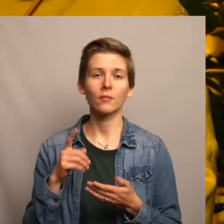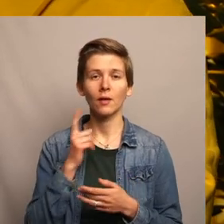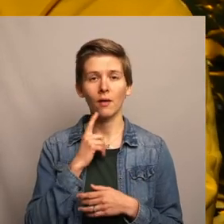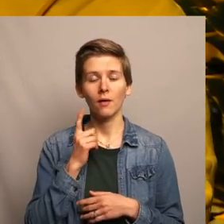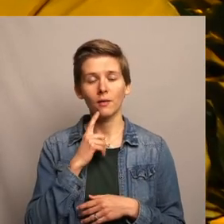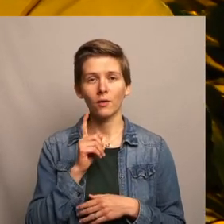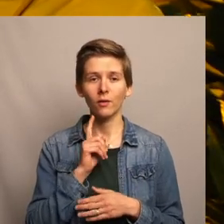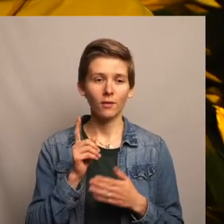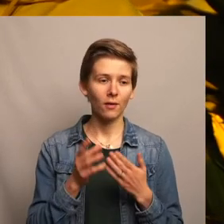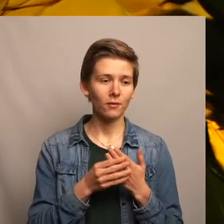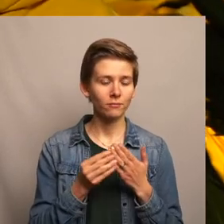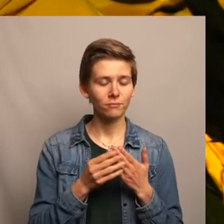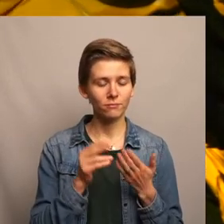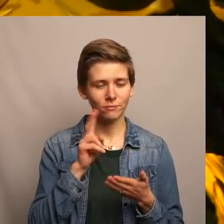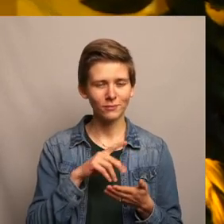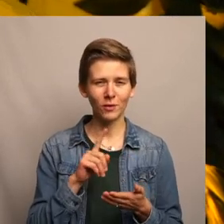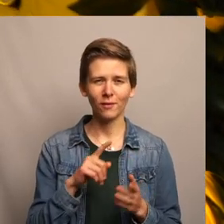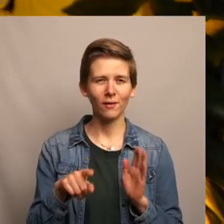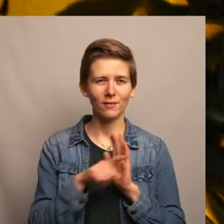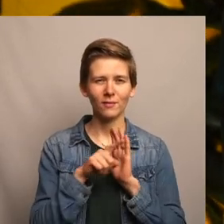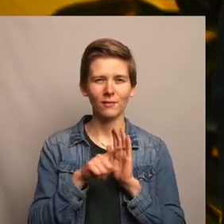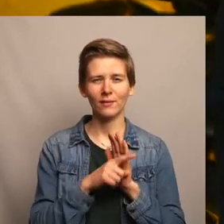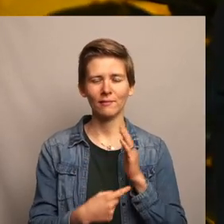news from Italy, there's something negative going on.